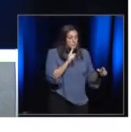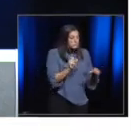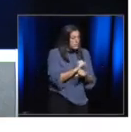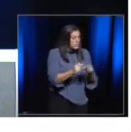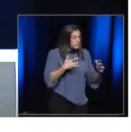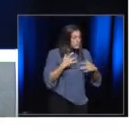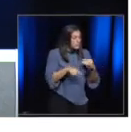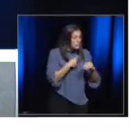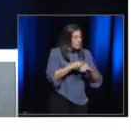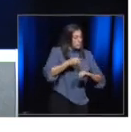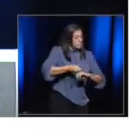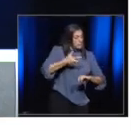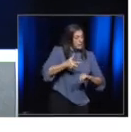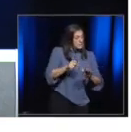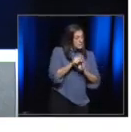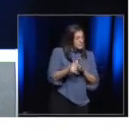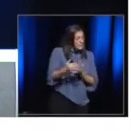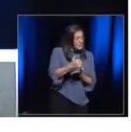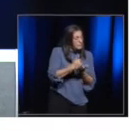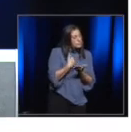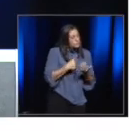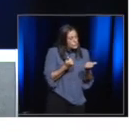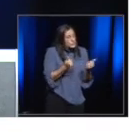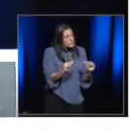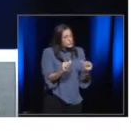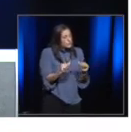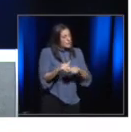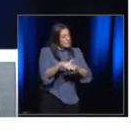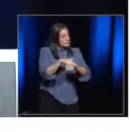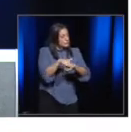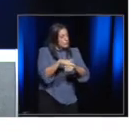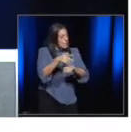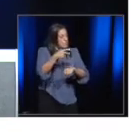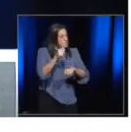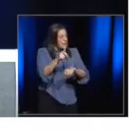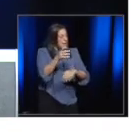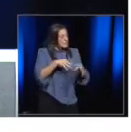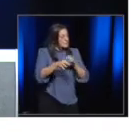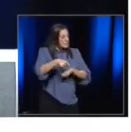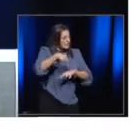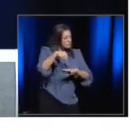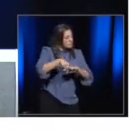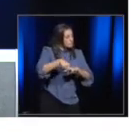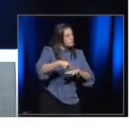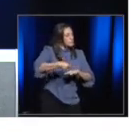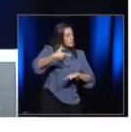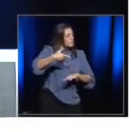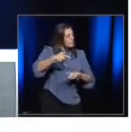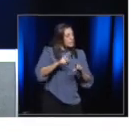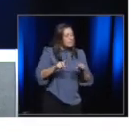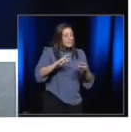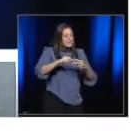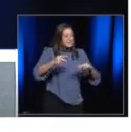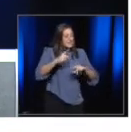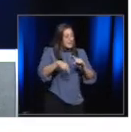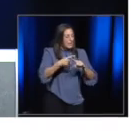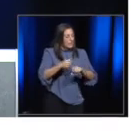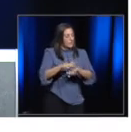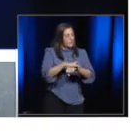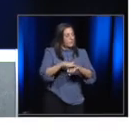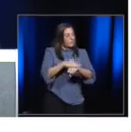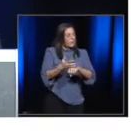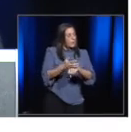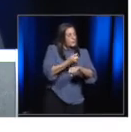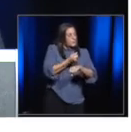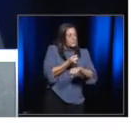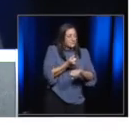biopsy sampling, and so we trialed scrub pad sampling, but the DNA was frequently very poor quality and had a